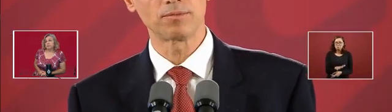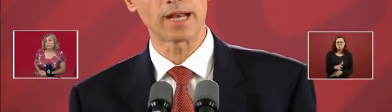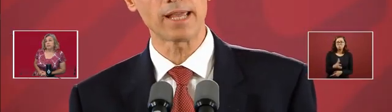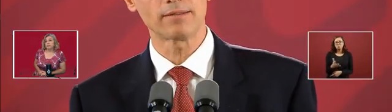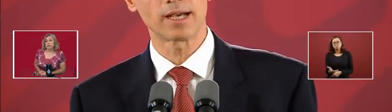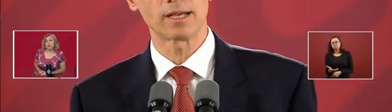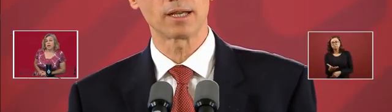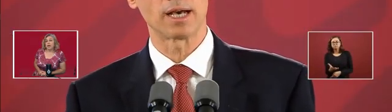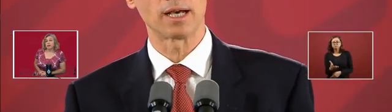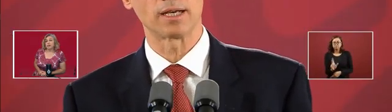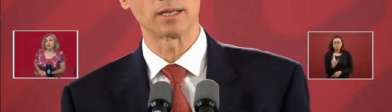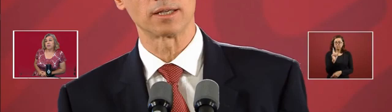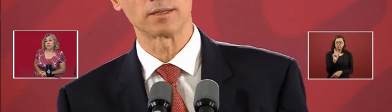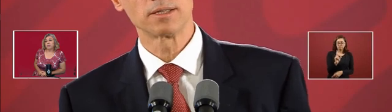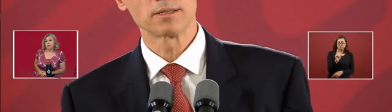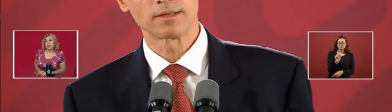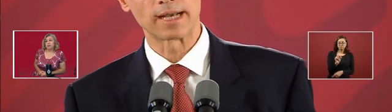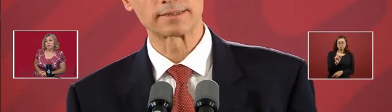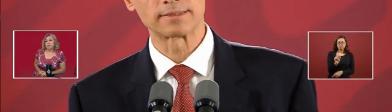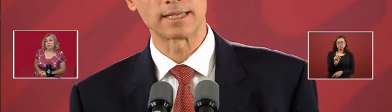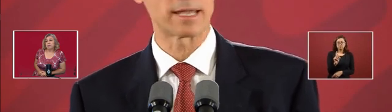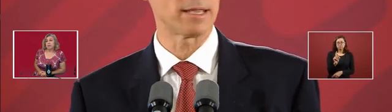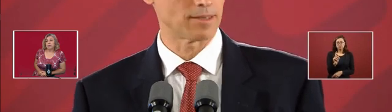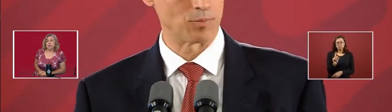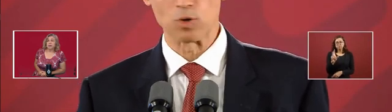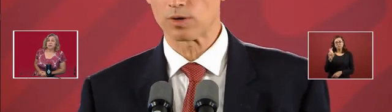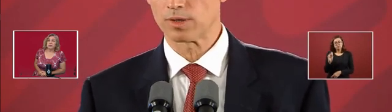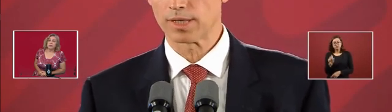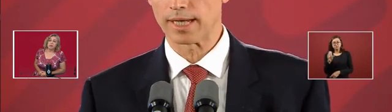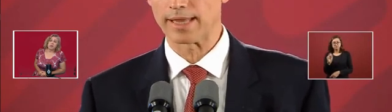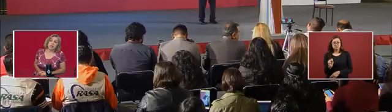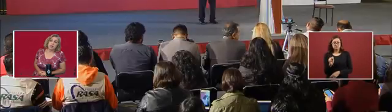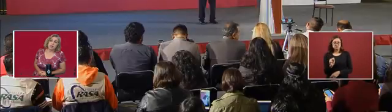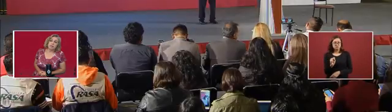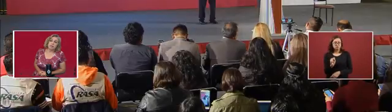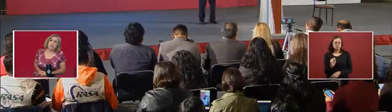have relevant symptoms that they will even realize.